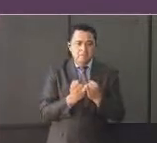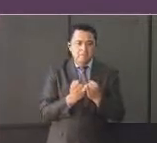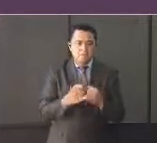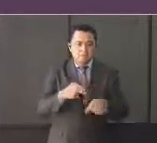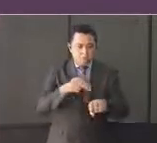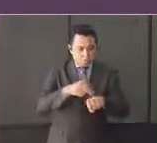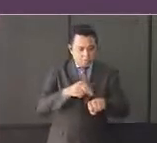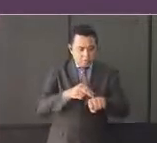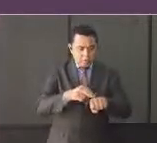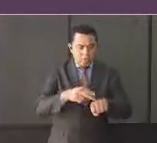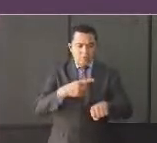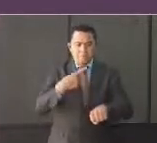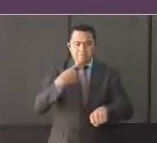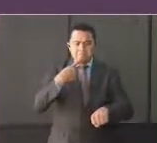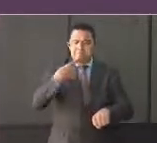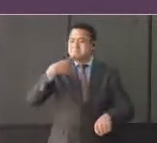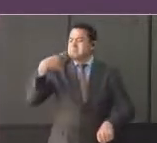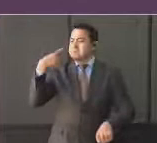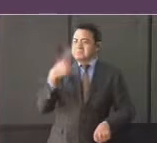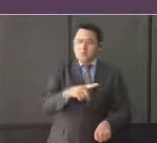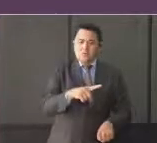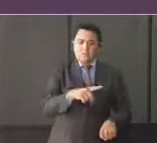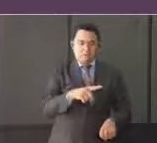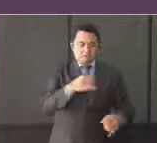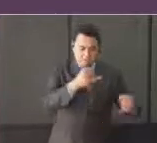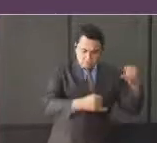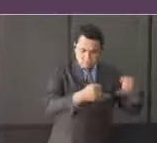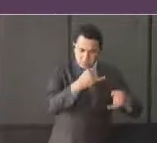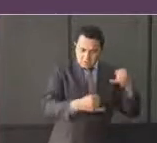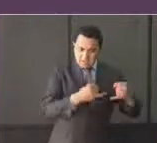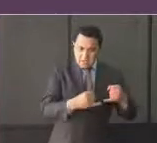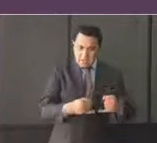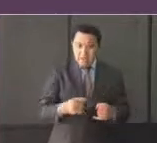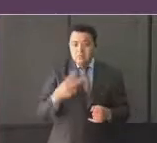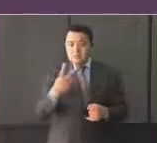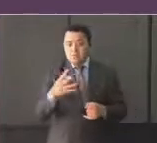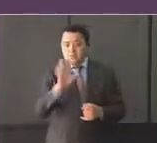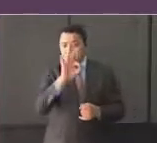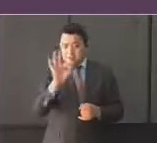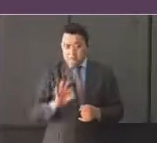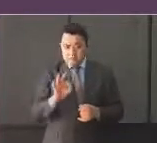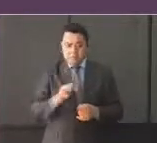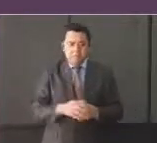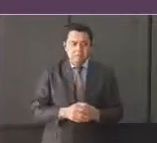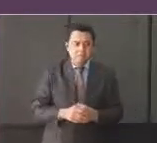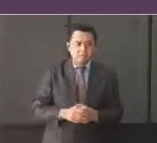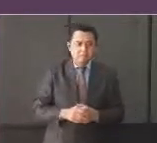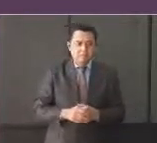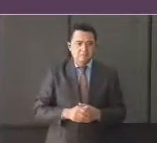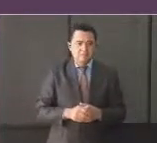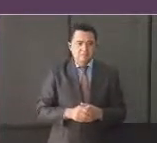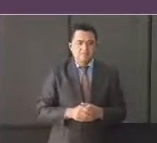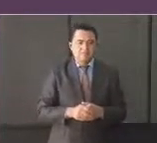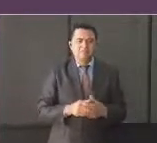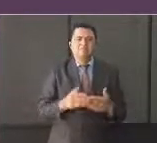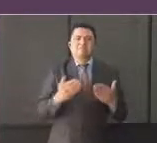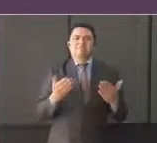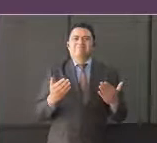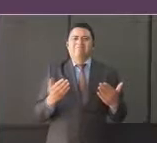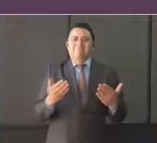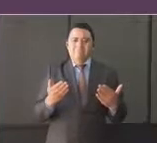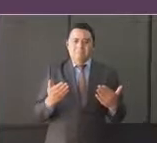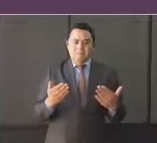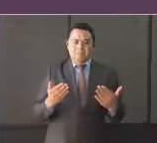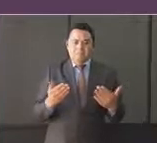Just as the number of claims filed to the police against migrants, it is not even of